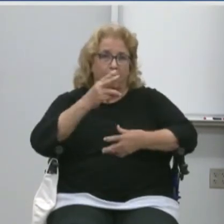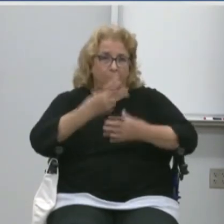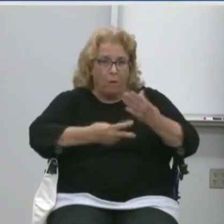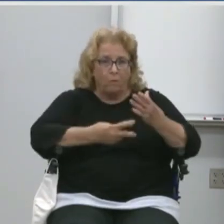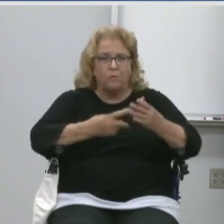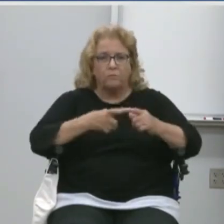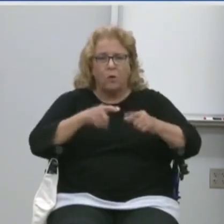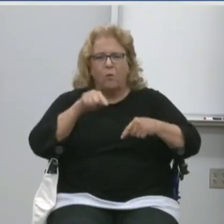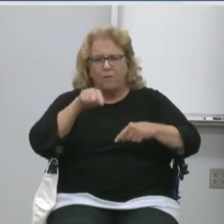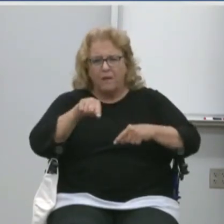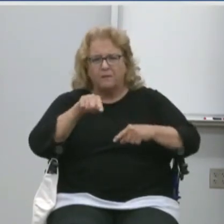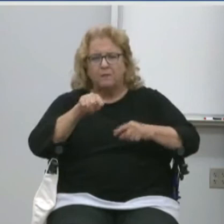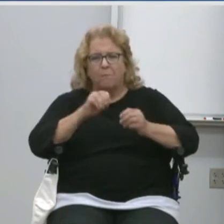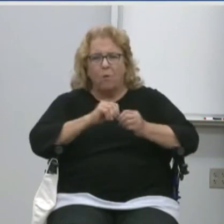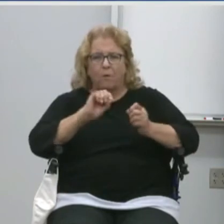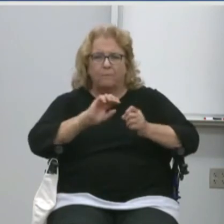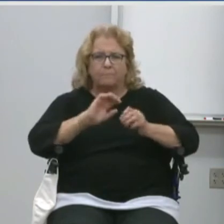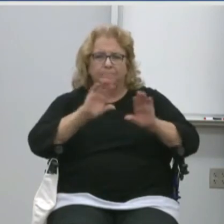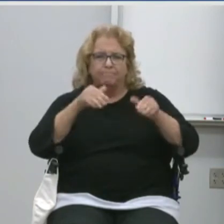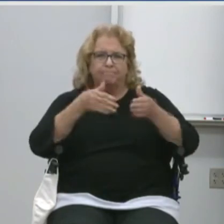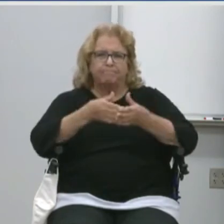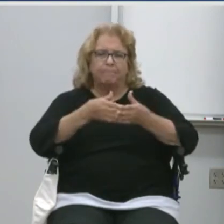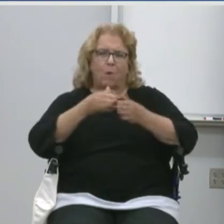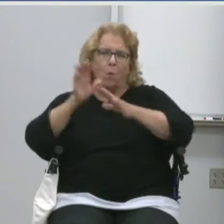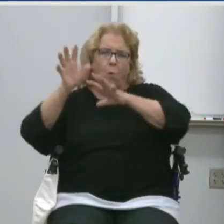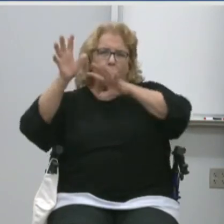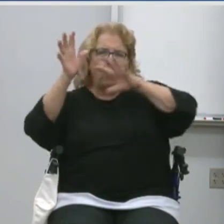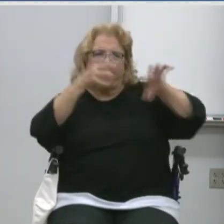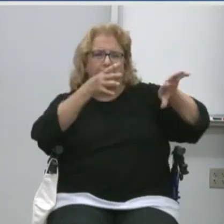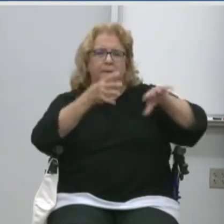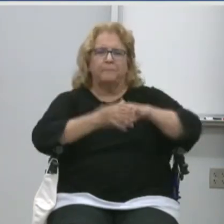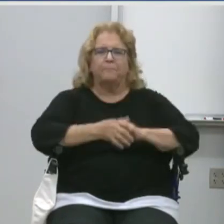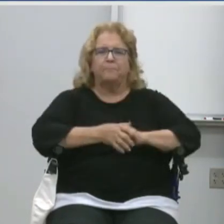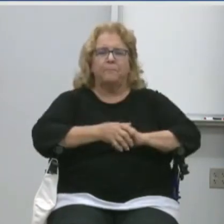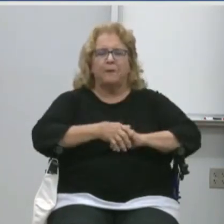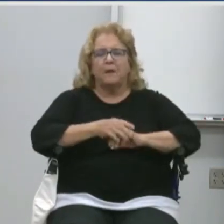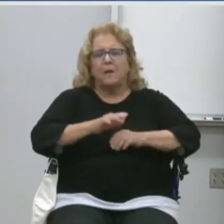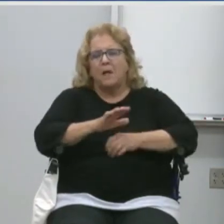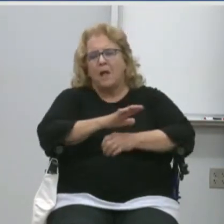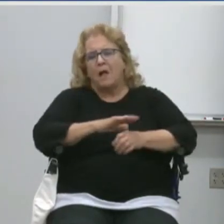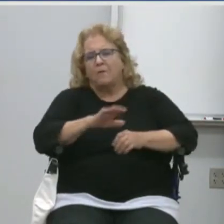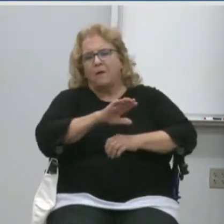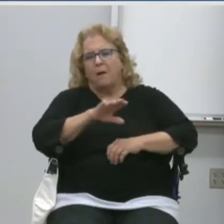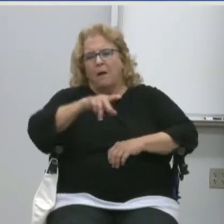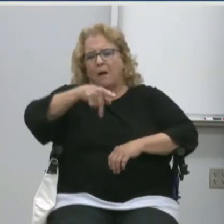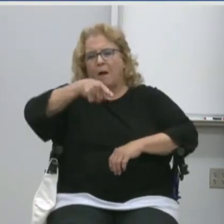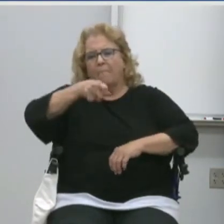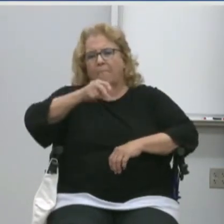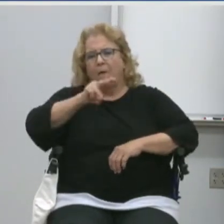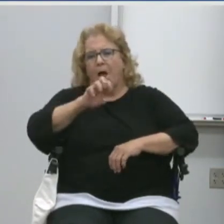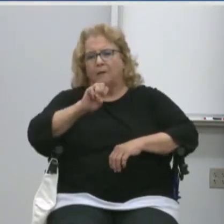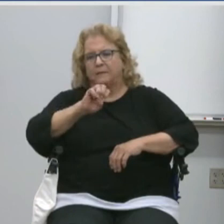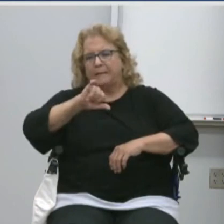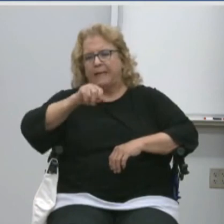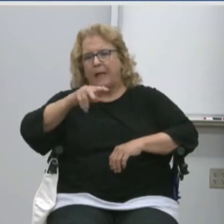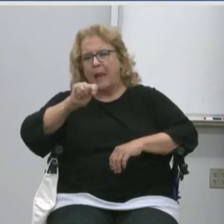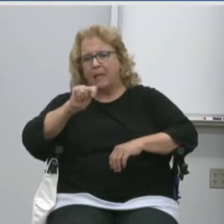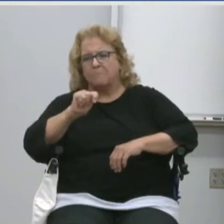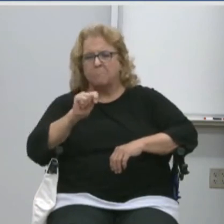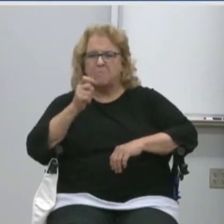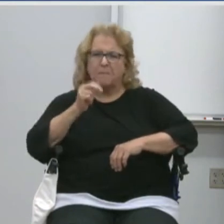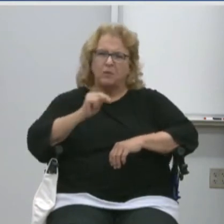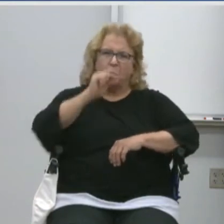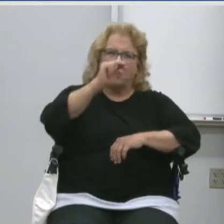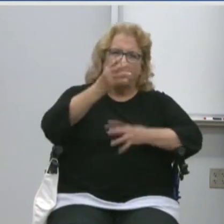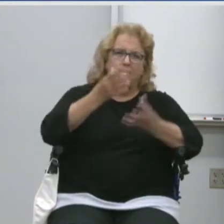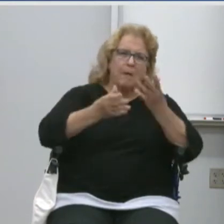So this is particularly a wind event for us. There is an area around Ponce Inlet, maybe a little bit to the south of the inlet, a little bit to the north, that could